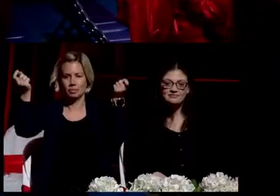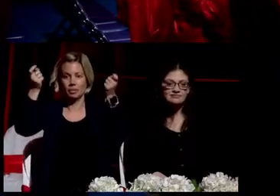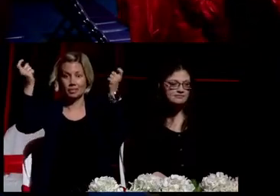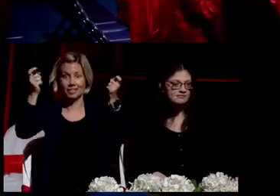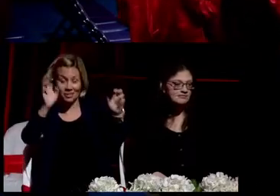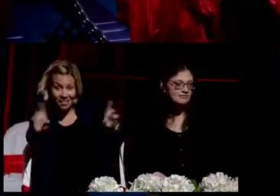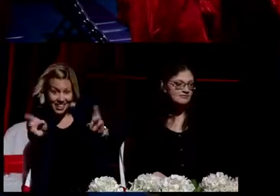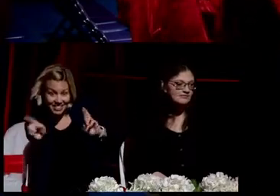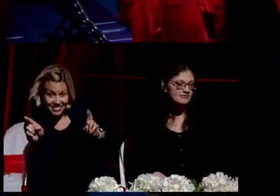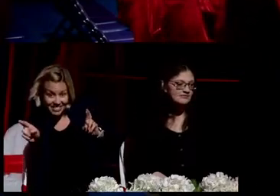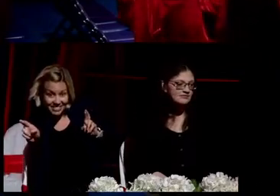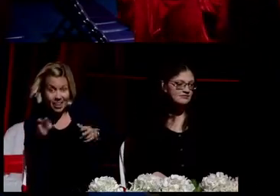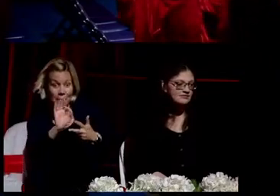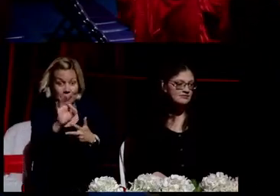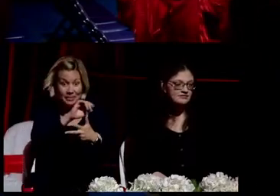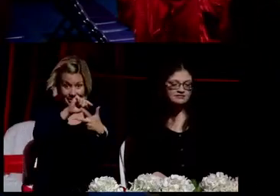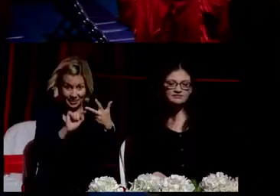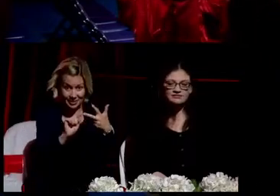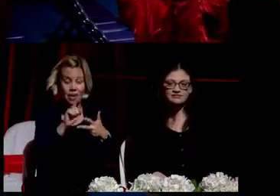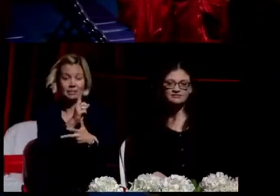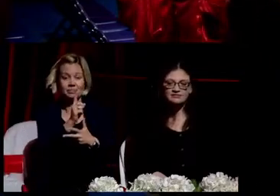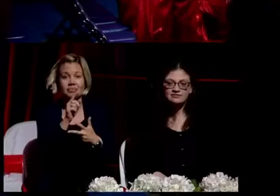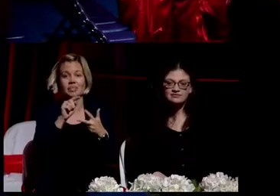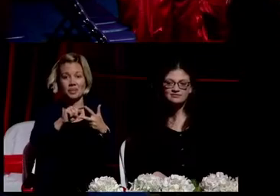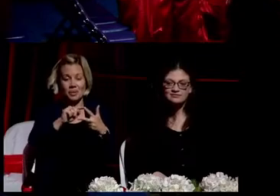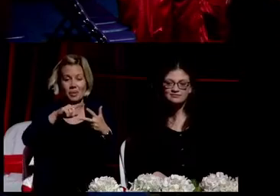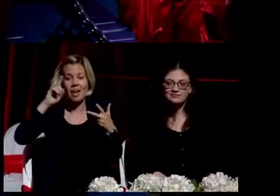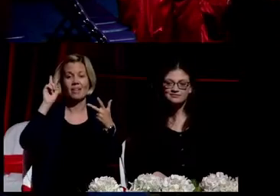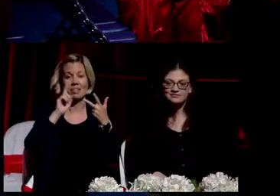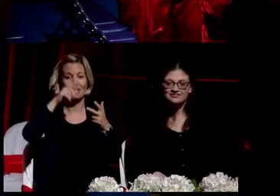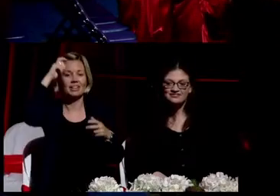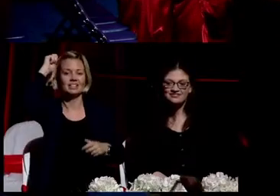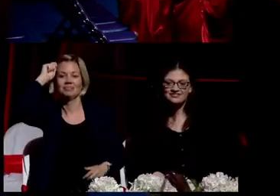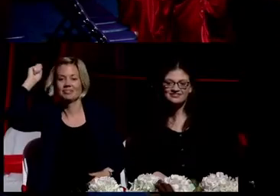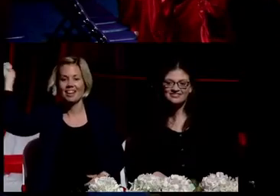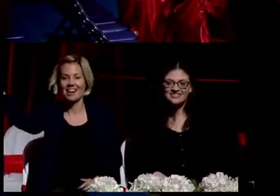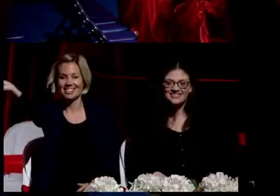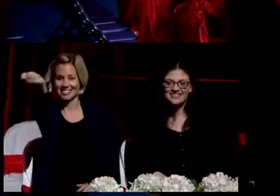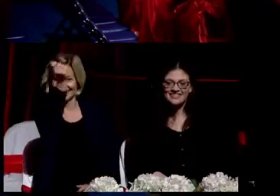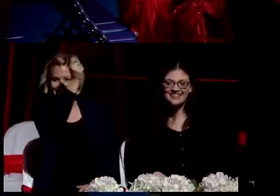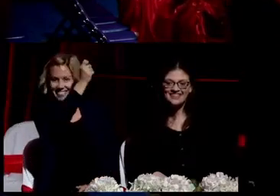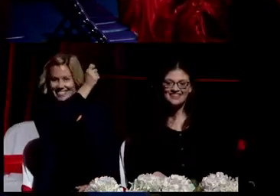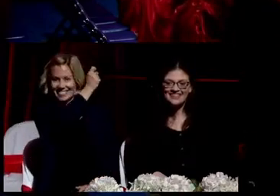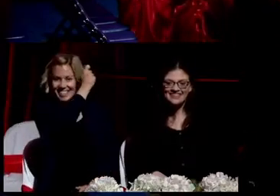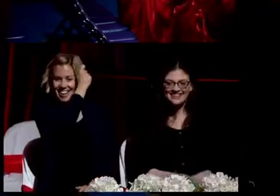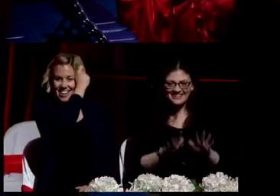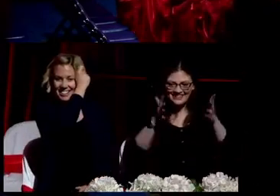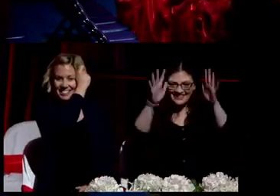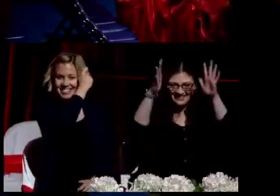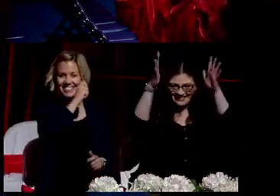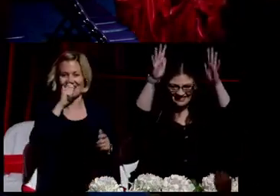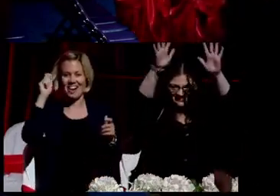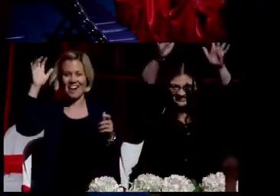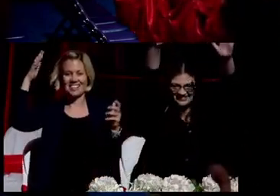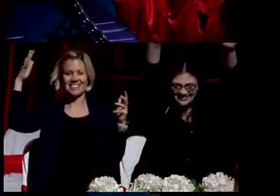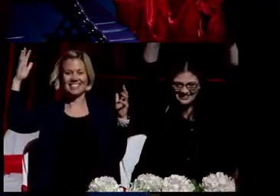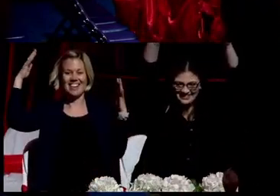Colts? On the count of three. One, two, three. Woo!